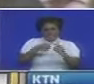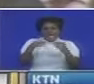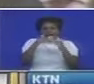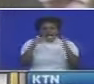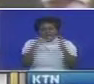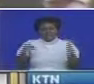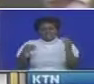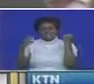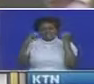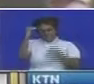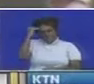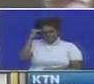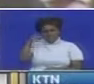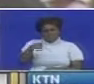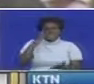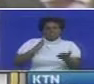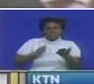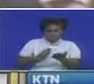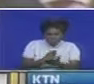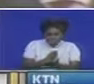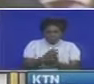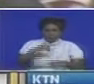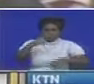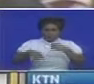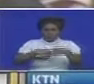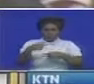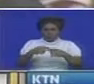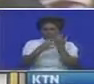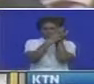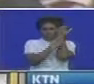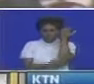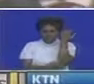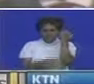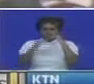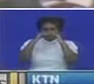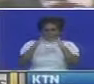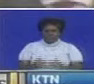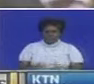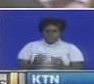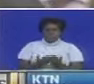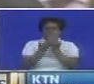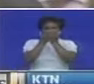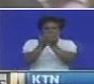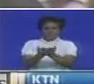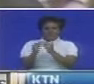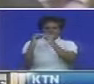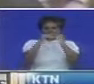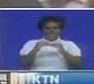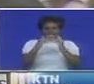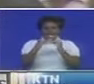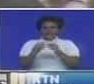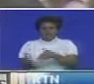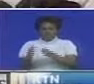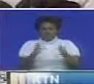Indeed, education is the surest way to sustainably conquer poverty. It provides a fair chance